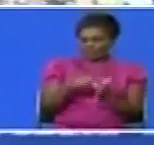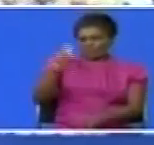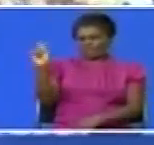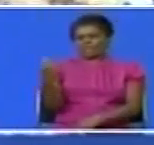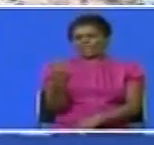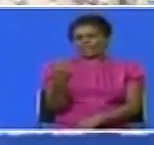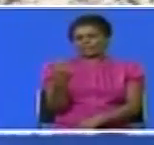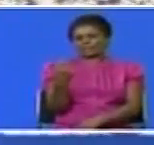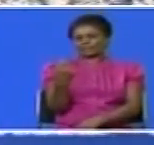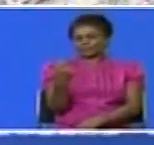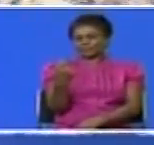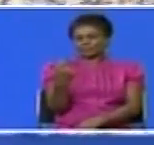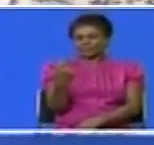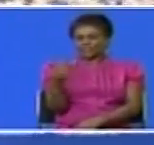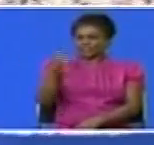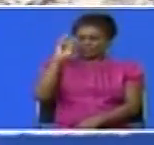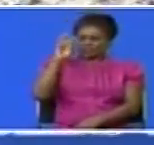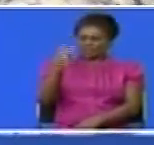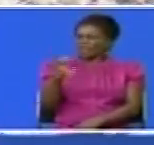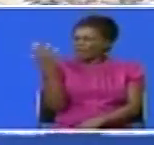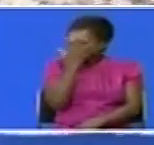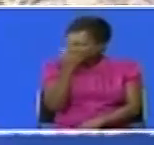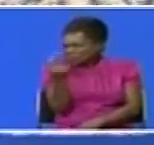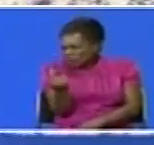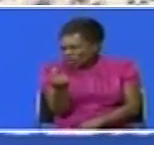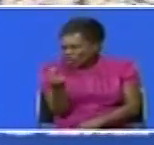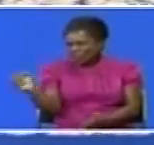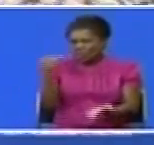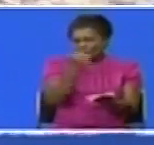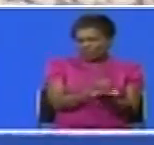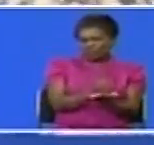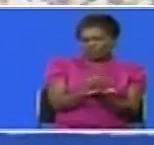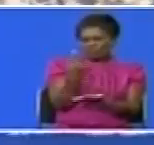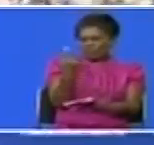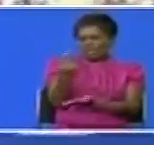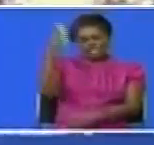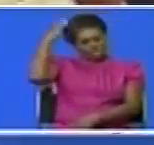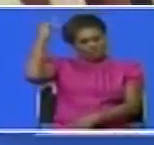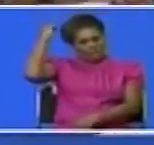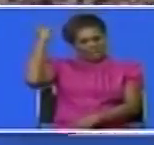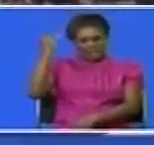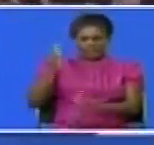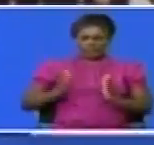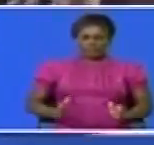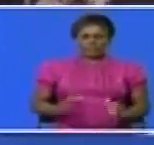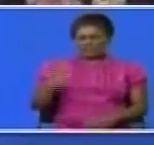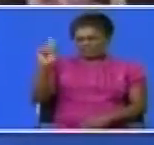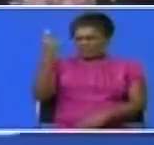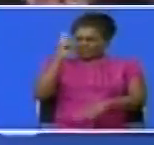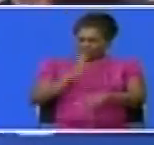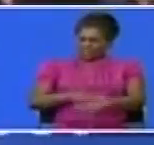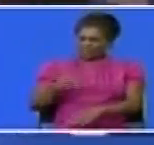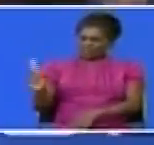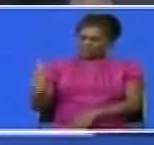au wawili. Alafu wakaona haya, wakachukua msomali moja, wakaongeza hapa. This is not the first time President